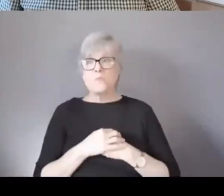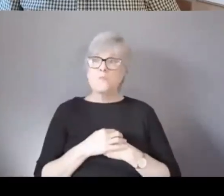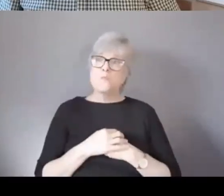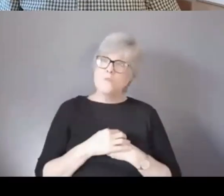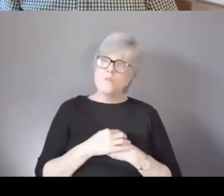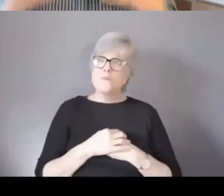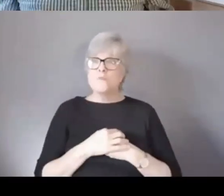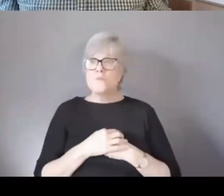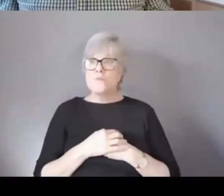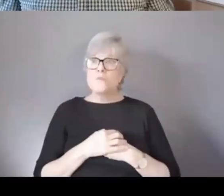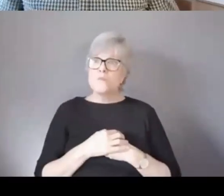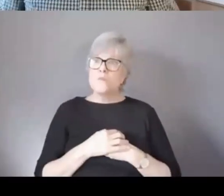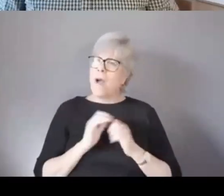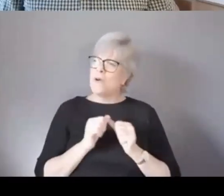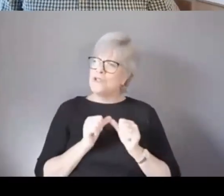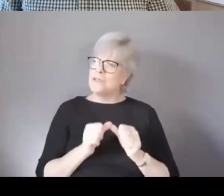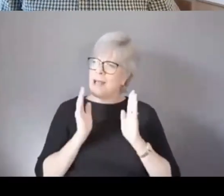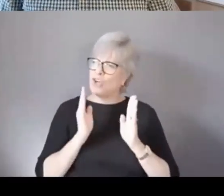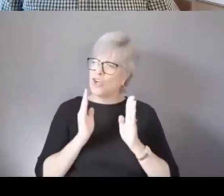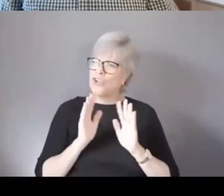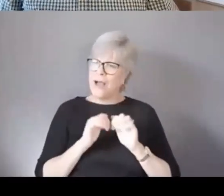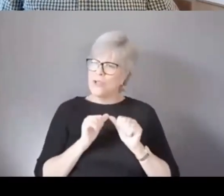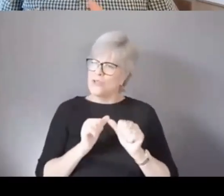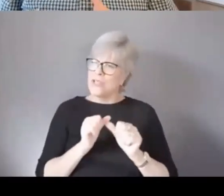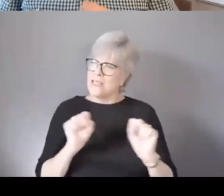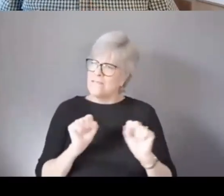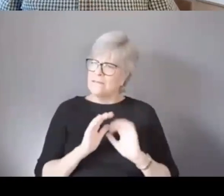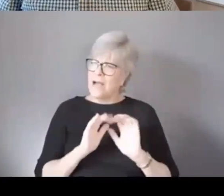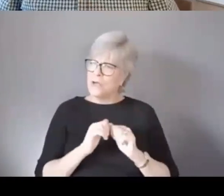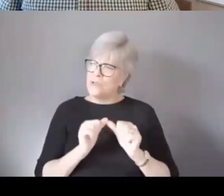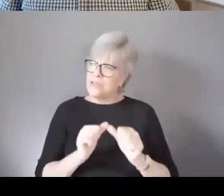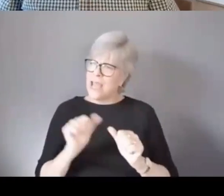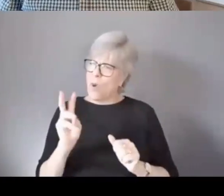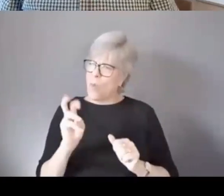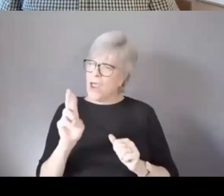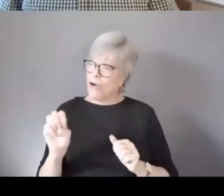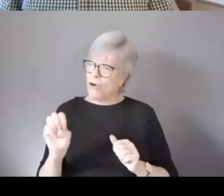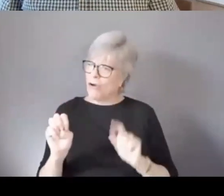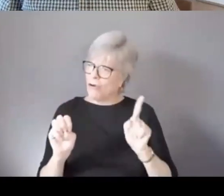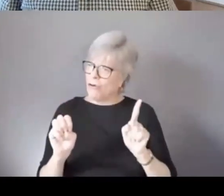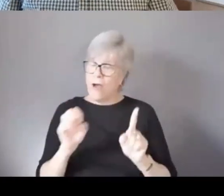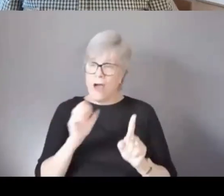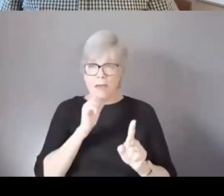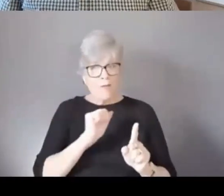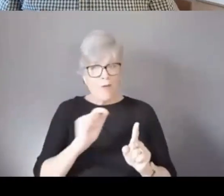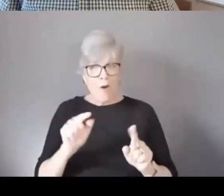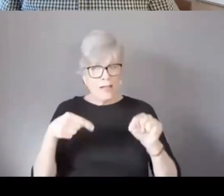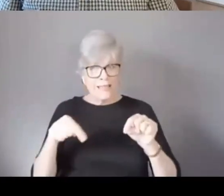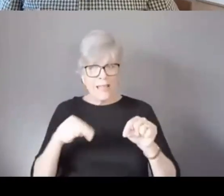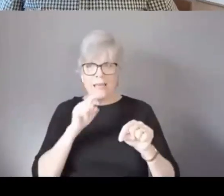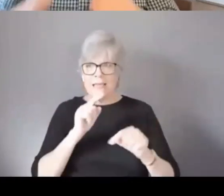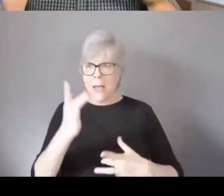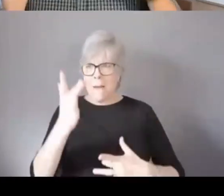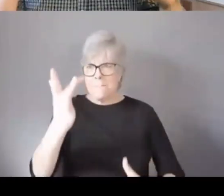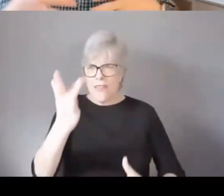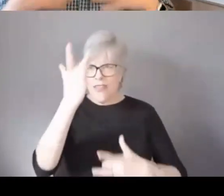would you stay safe? How would you stay alert? How would you stay aware? Not all anxiety is pathologized. So not every person that you're